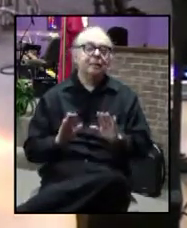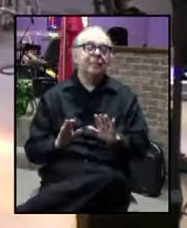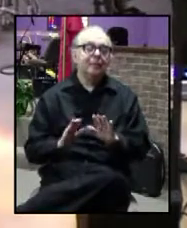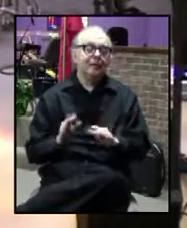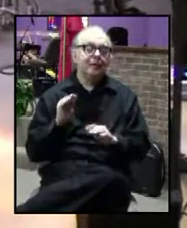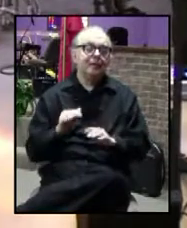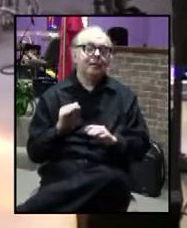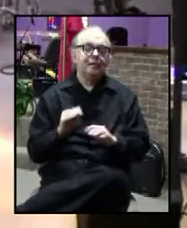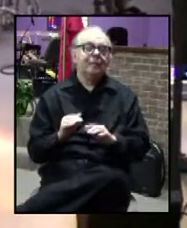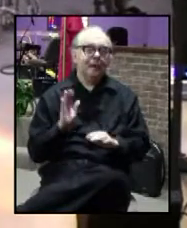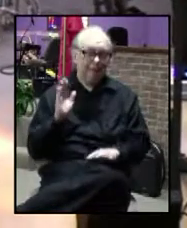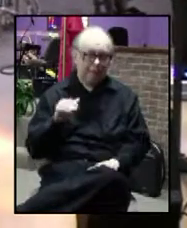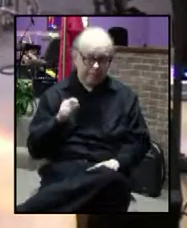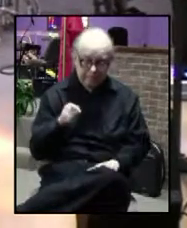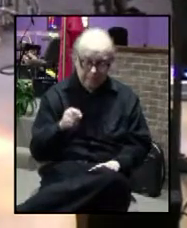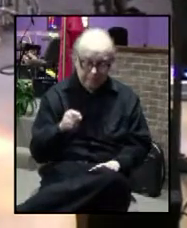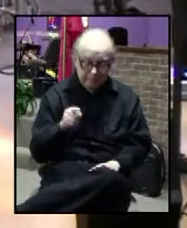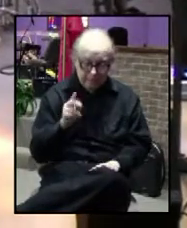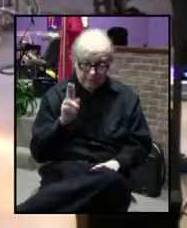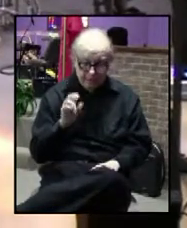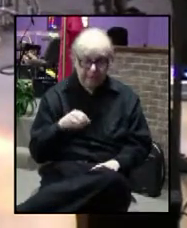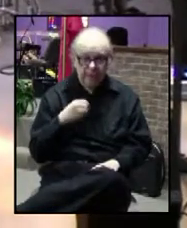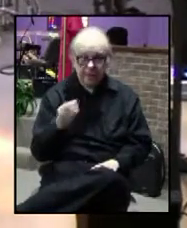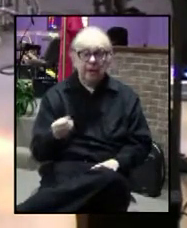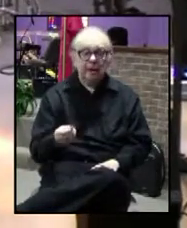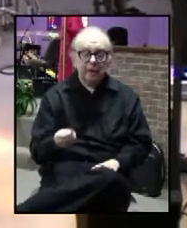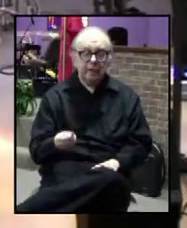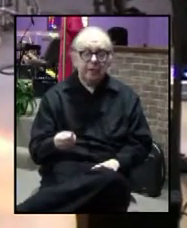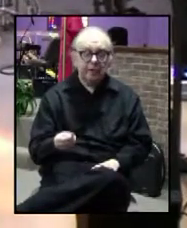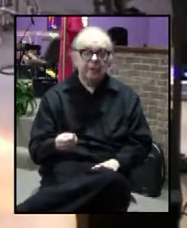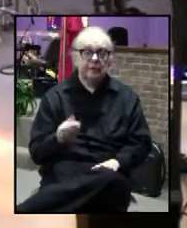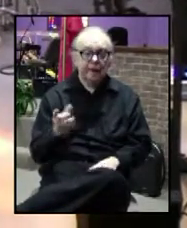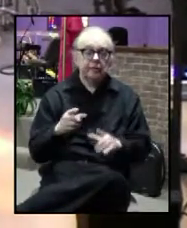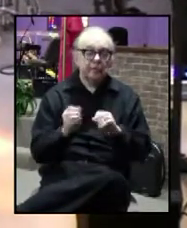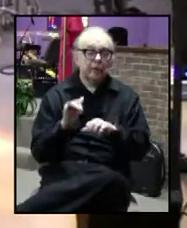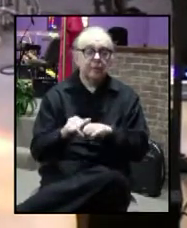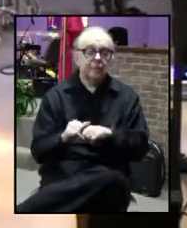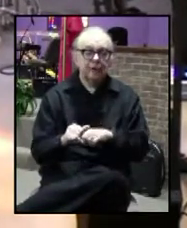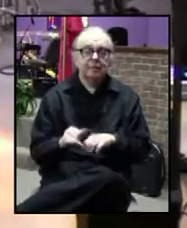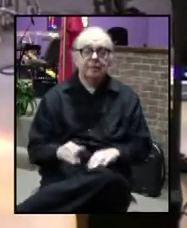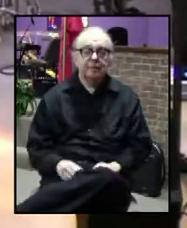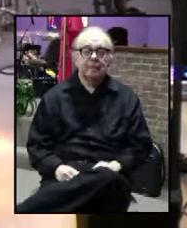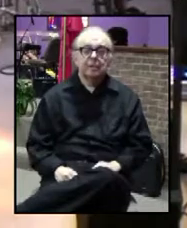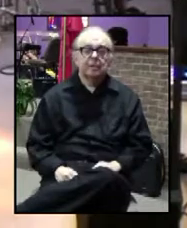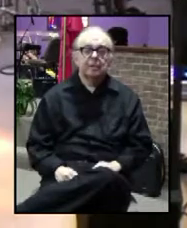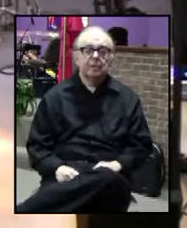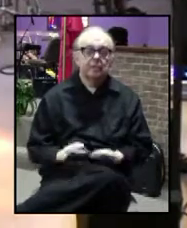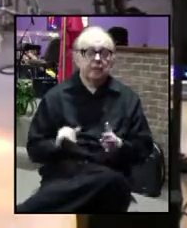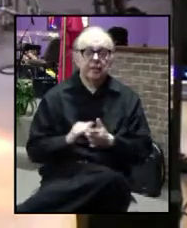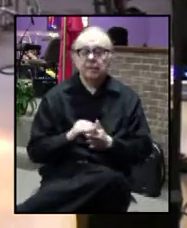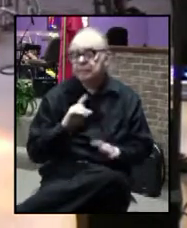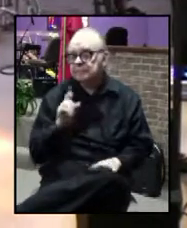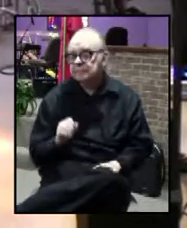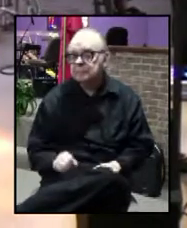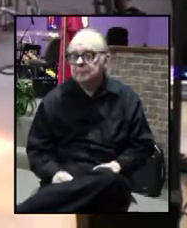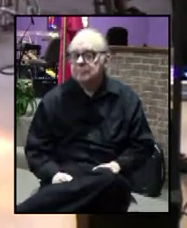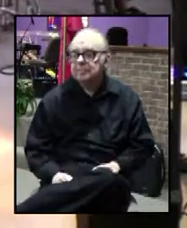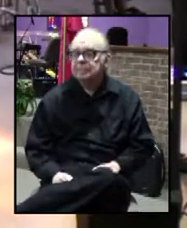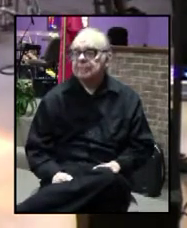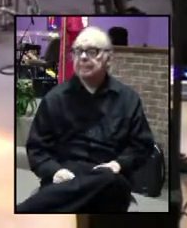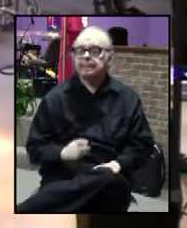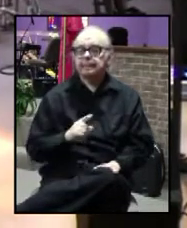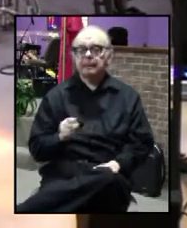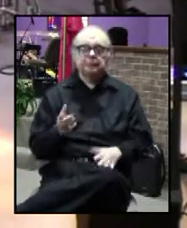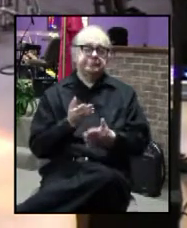gently nudge. Hey, have you passed out your cards? Have you done this? There's